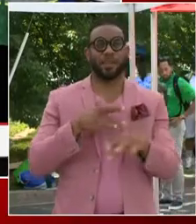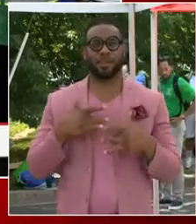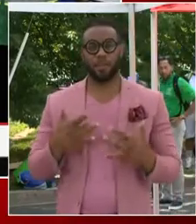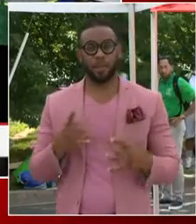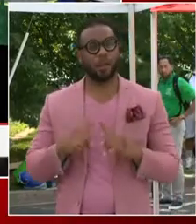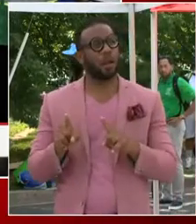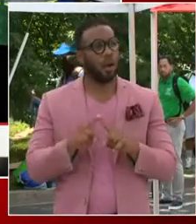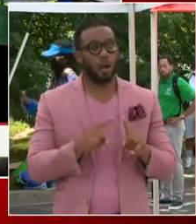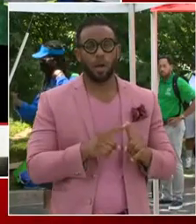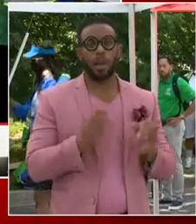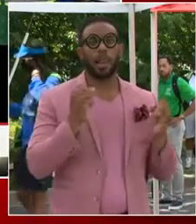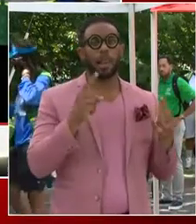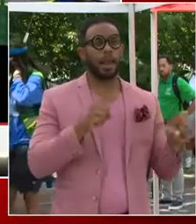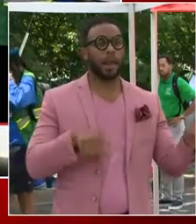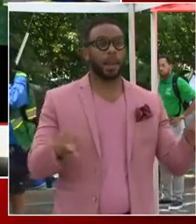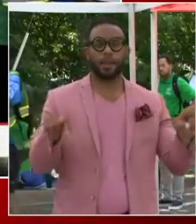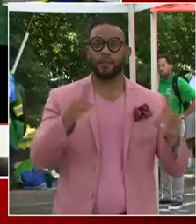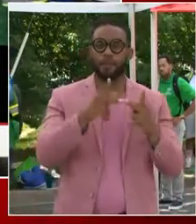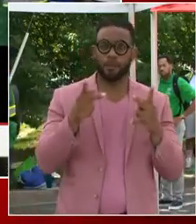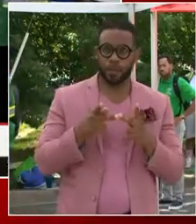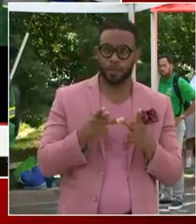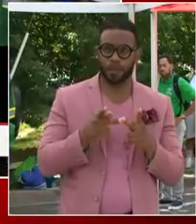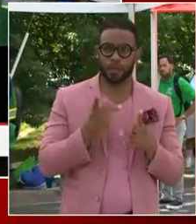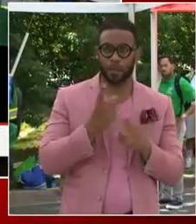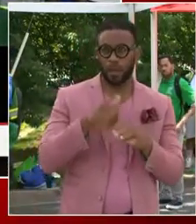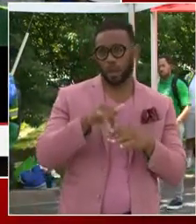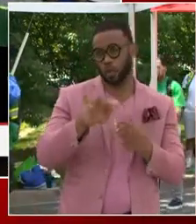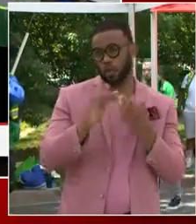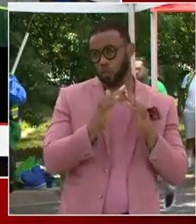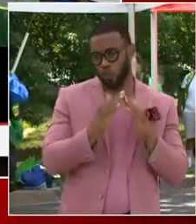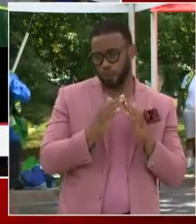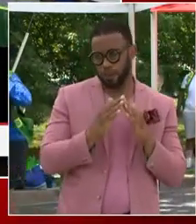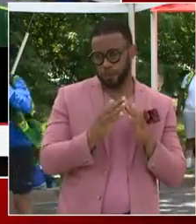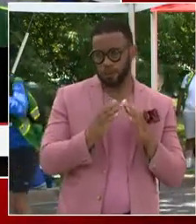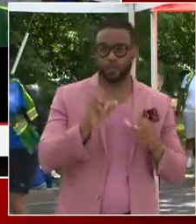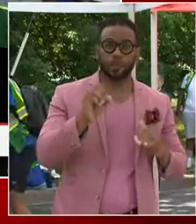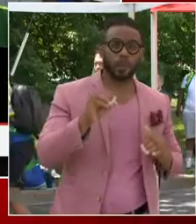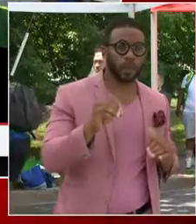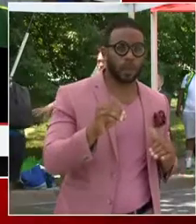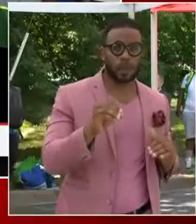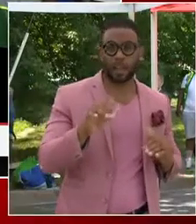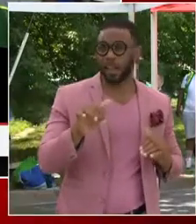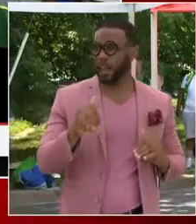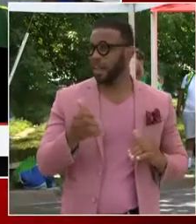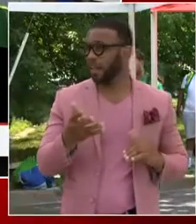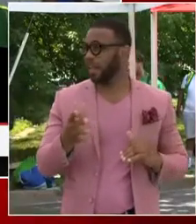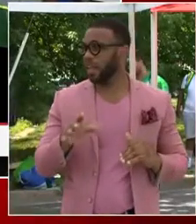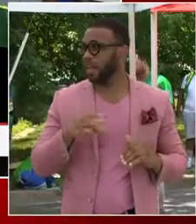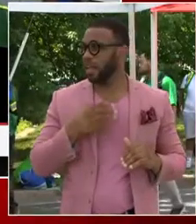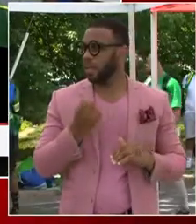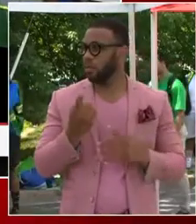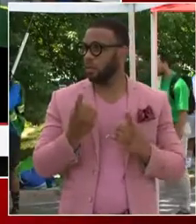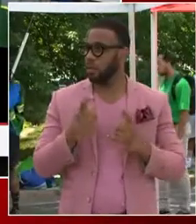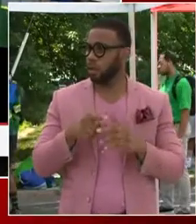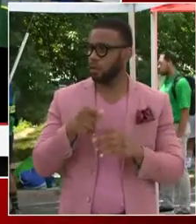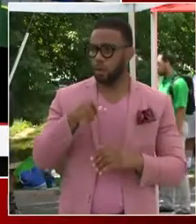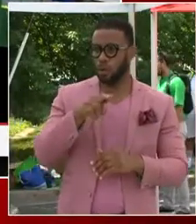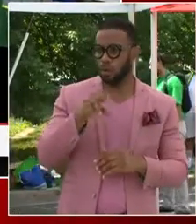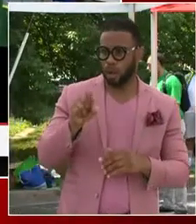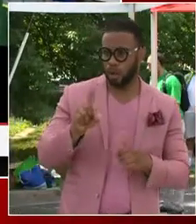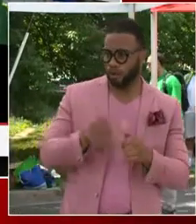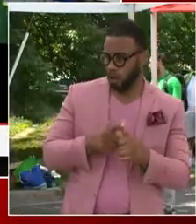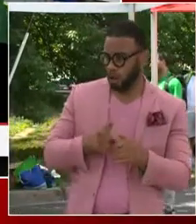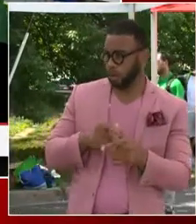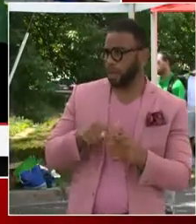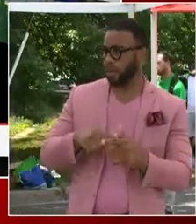but also at a lot of places right in your community. So I'll take a few questions. We'll start with press questions,